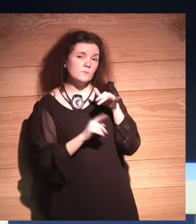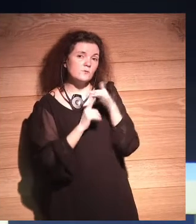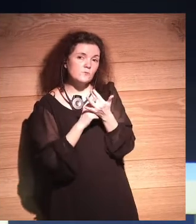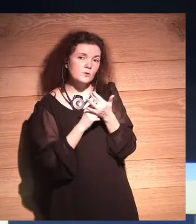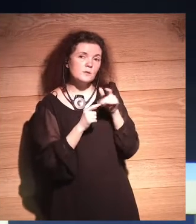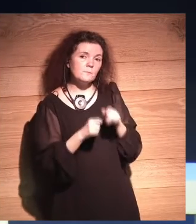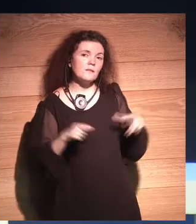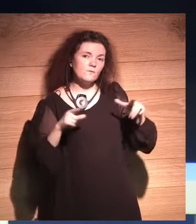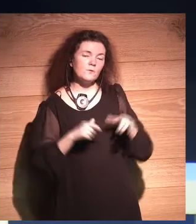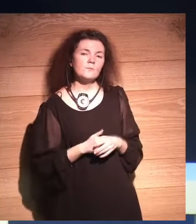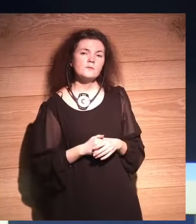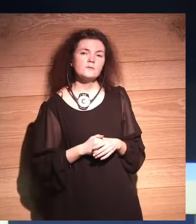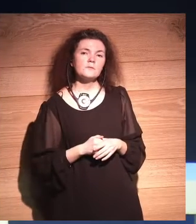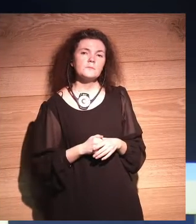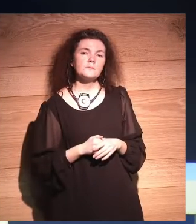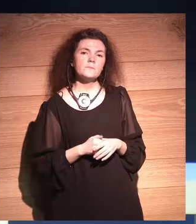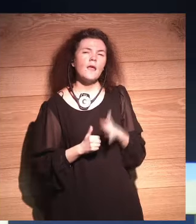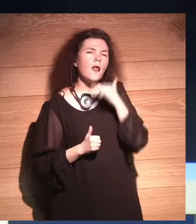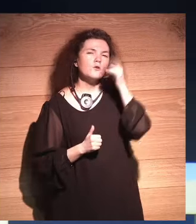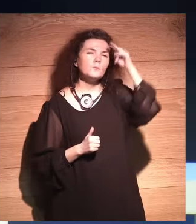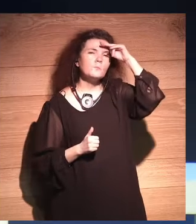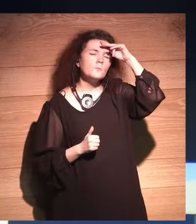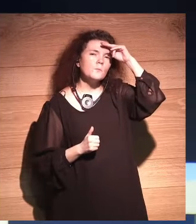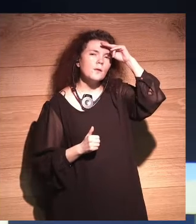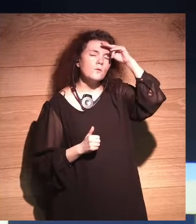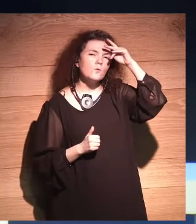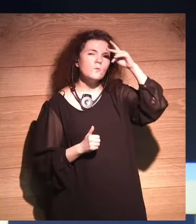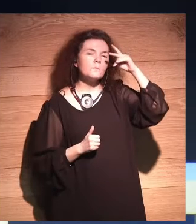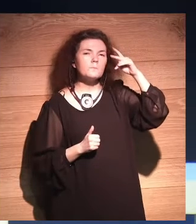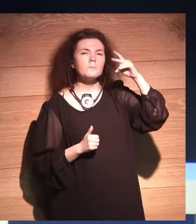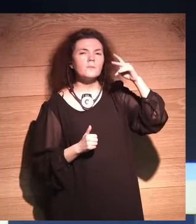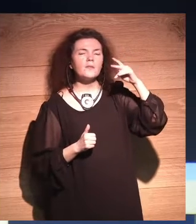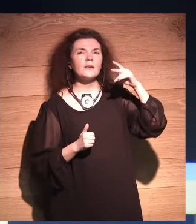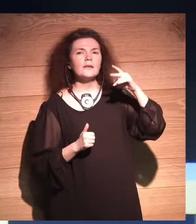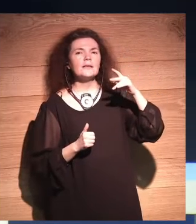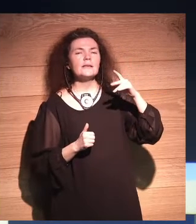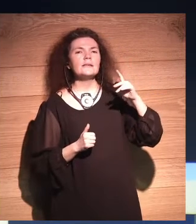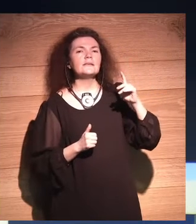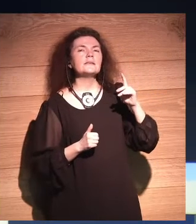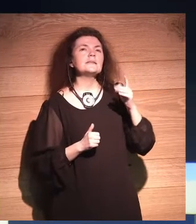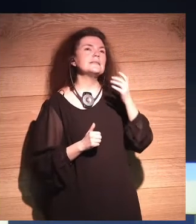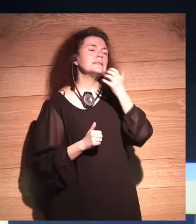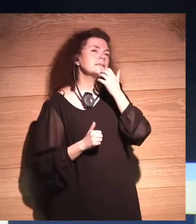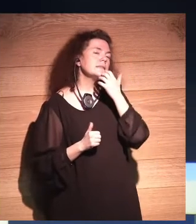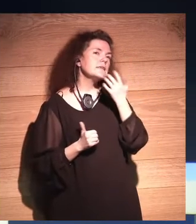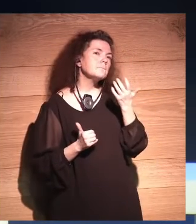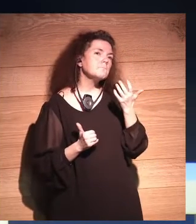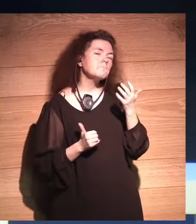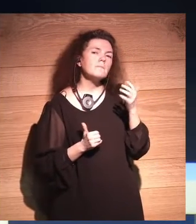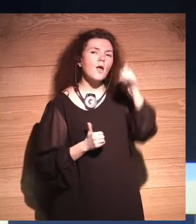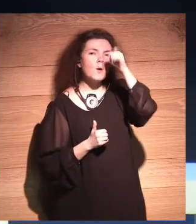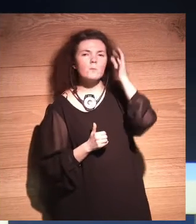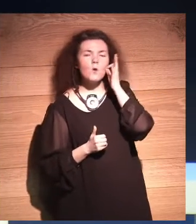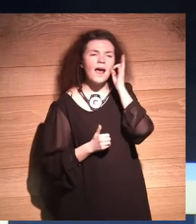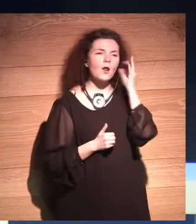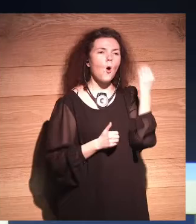about more even than young or old or male or female has to do with the divide around wealth. So it's really about getting